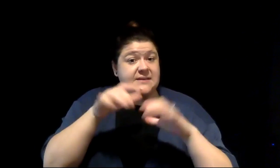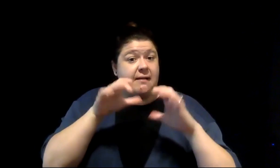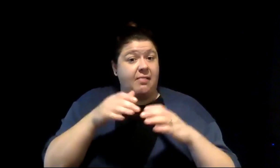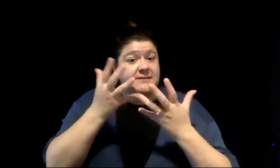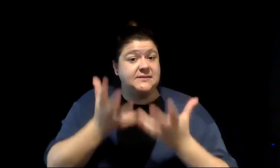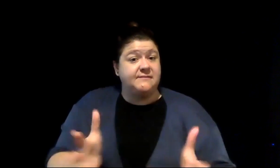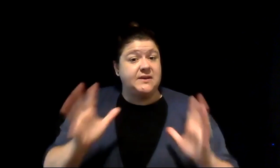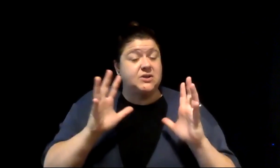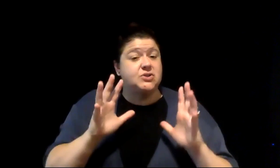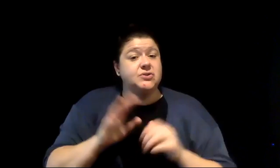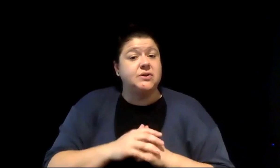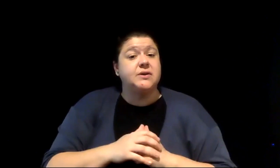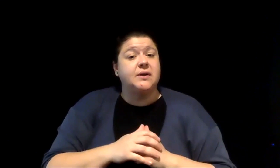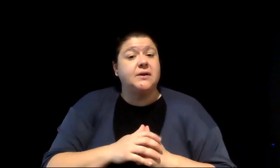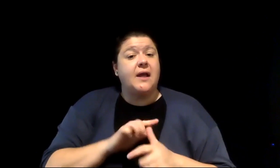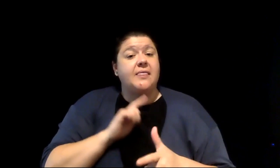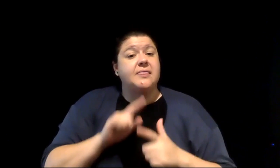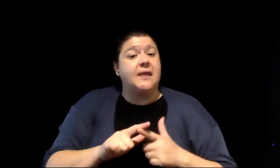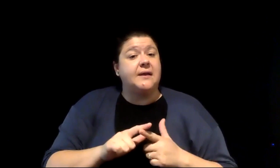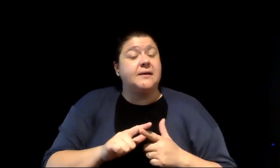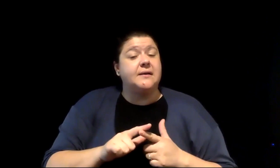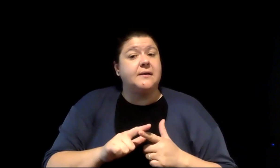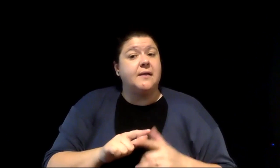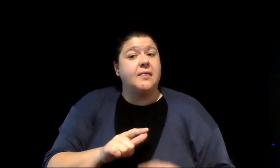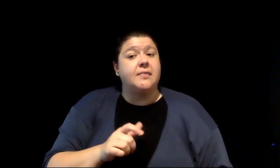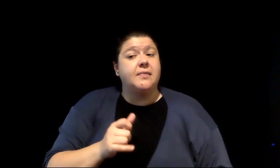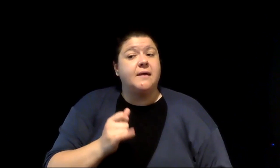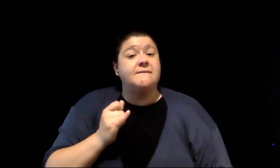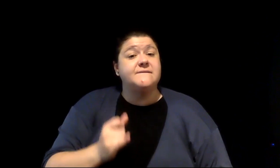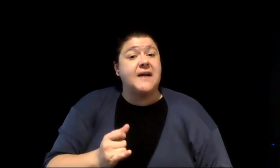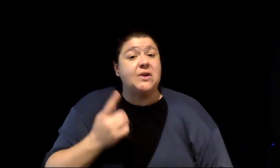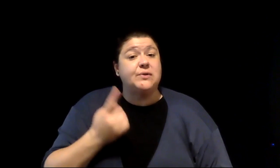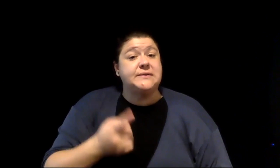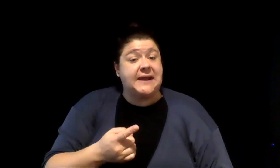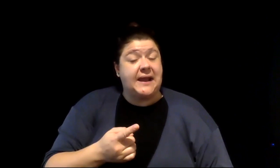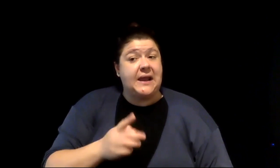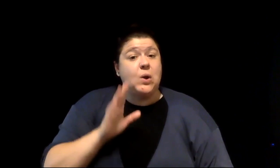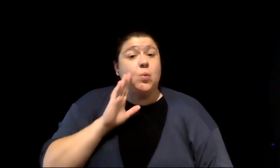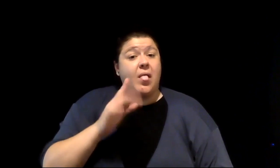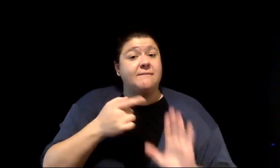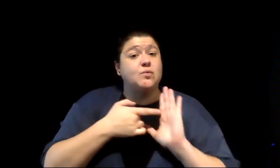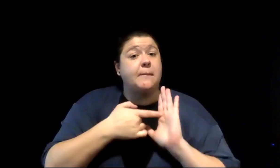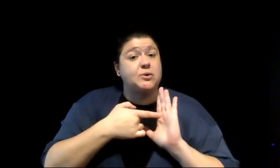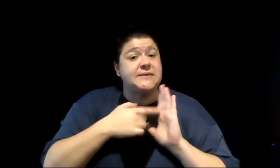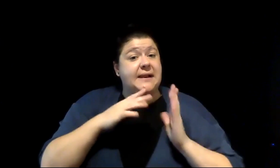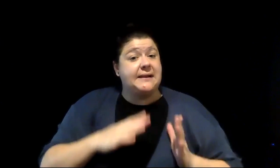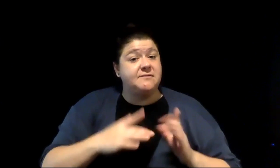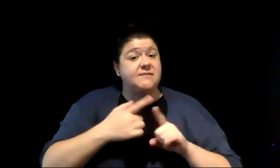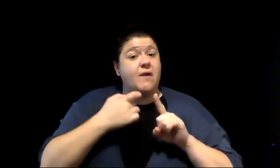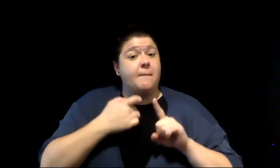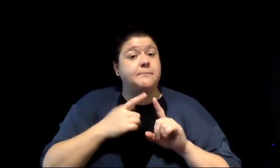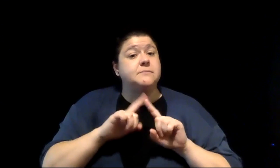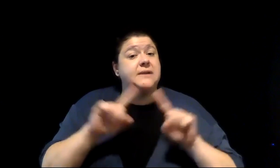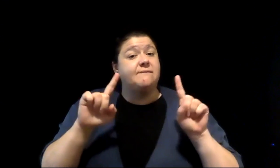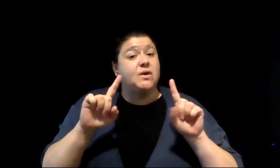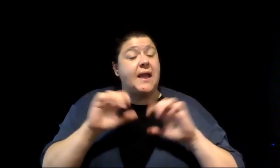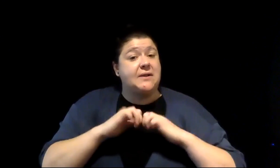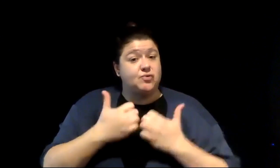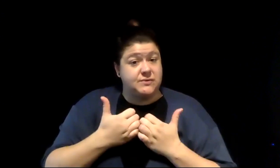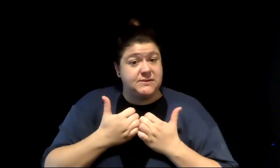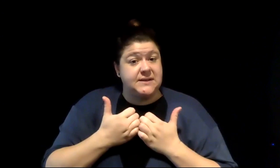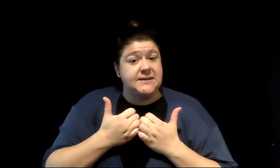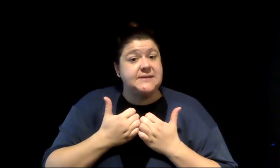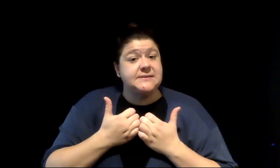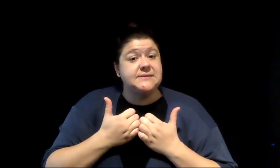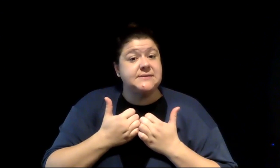And then just know that on the final day of class, we will have representatives from different agencies come and speak to you. Hopefully